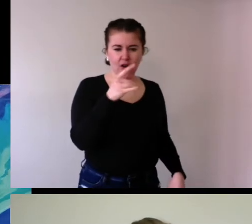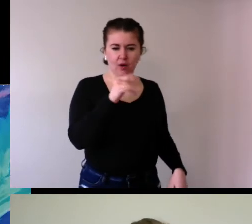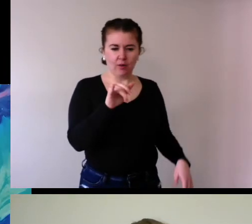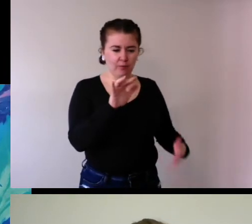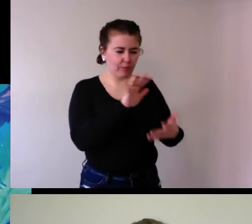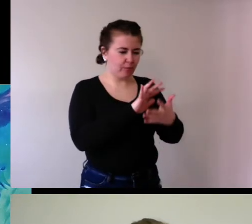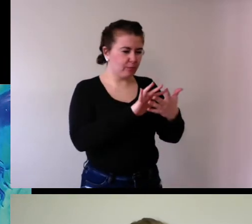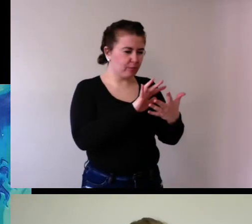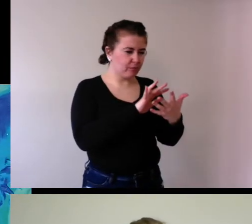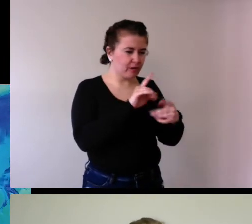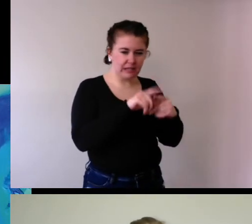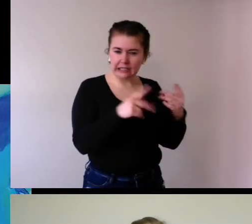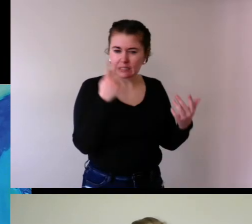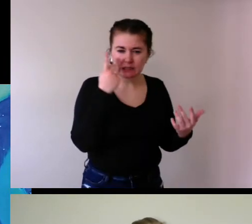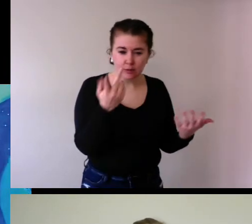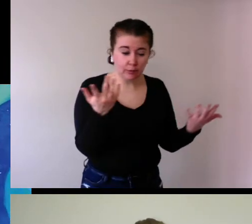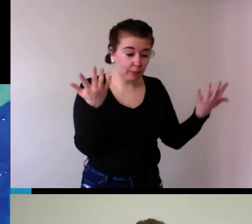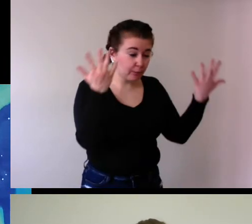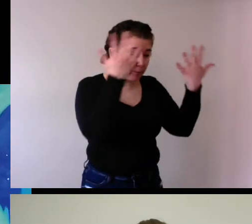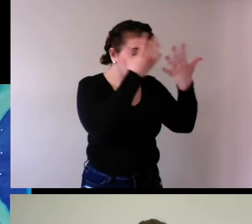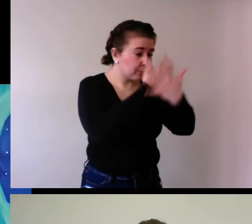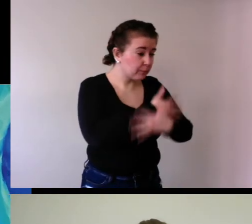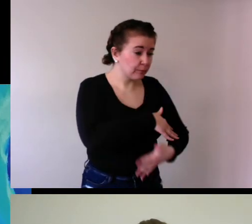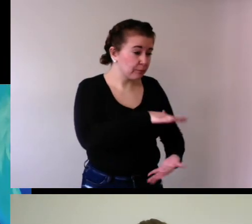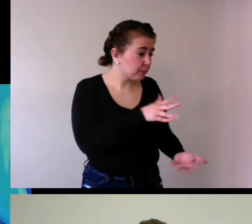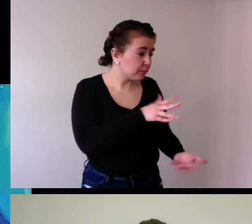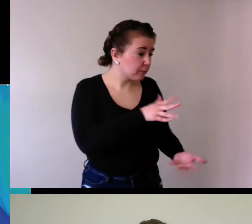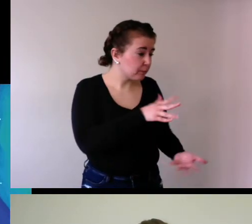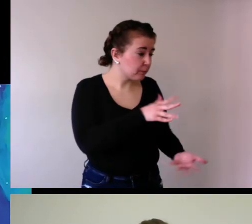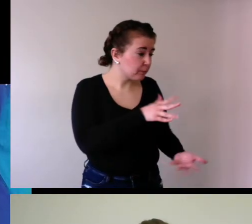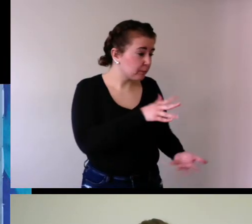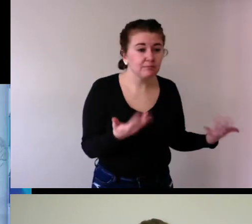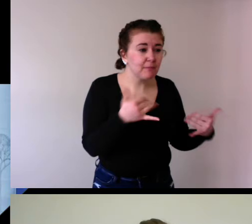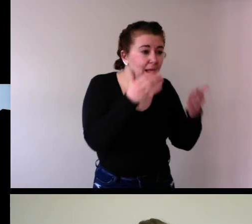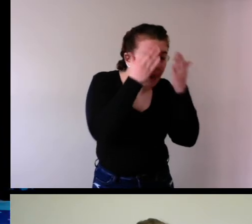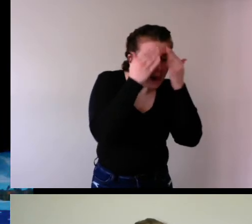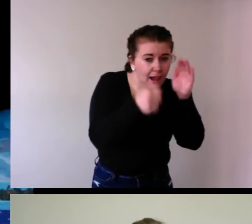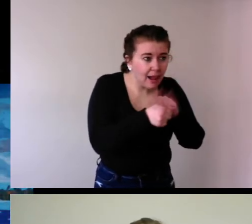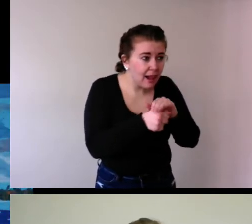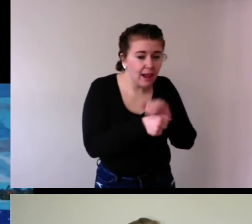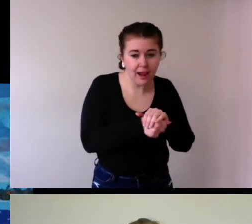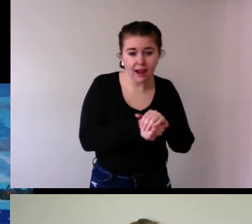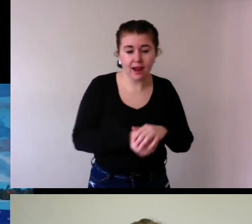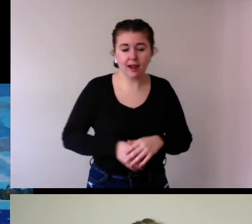interesting fog that makes it hard to see.